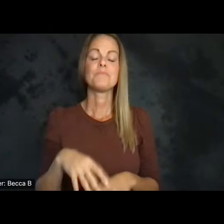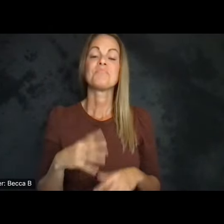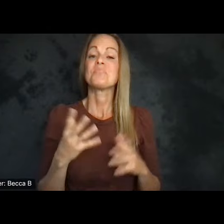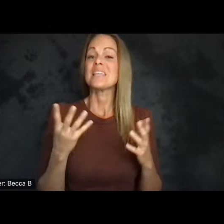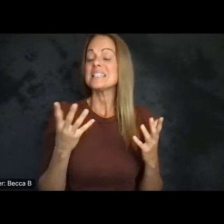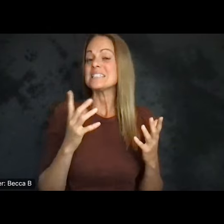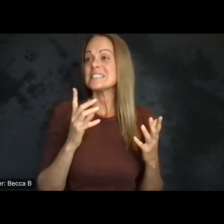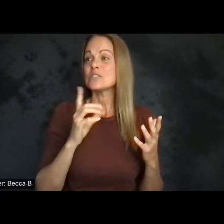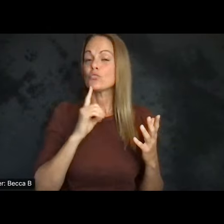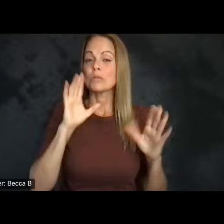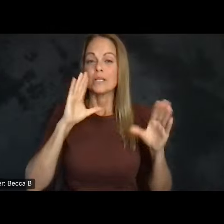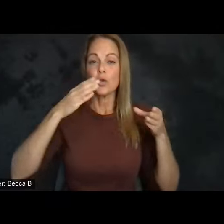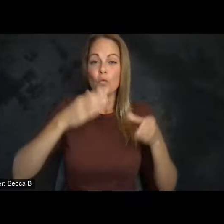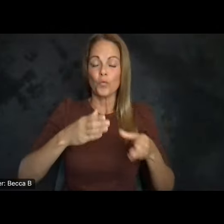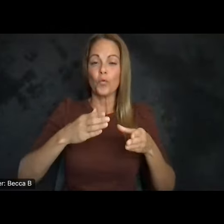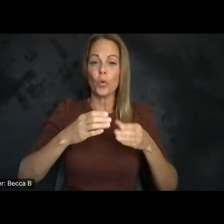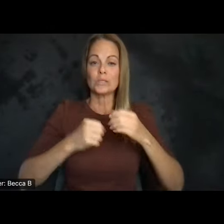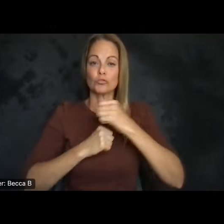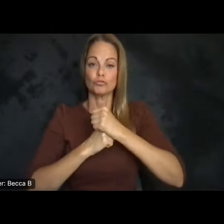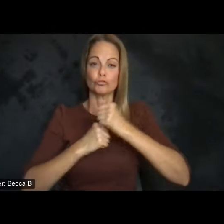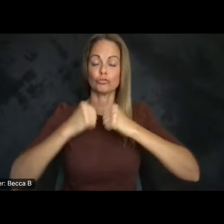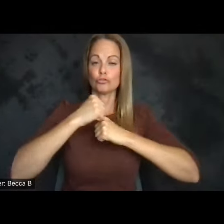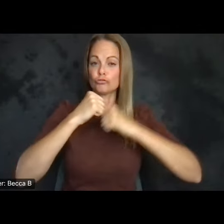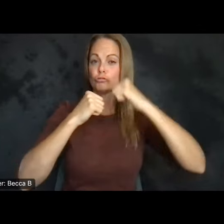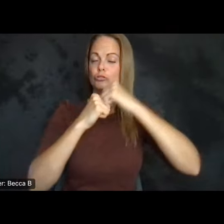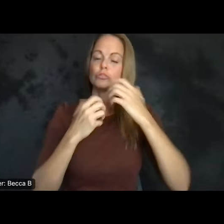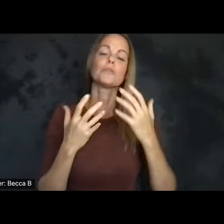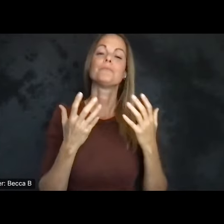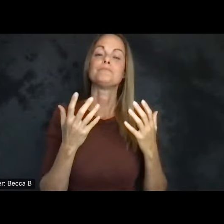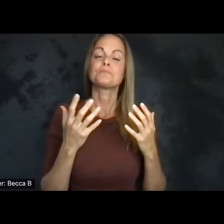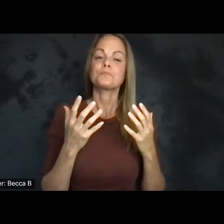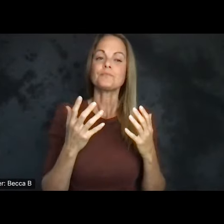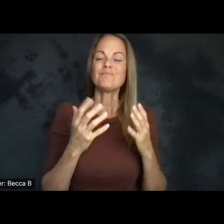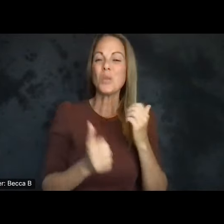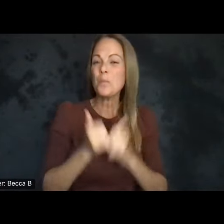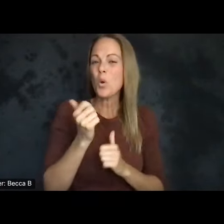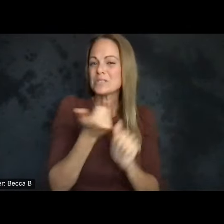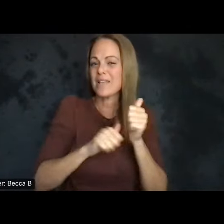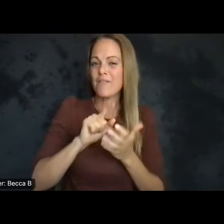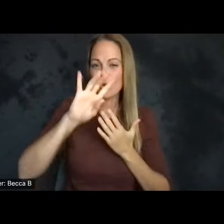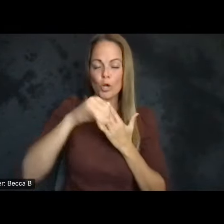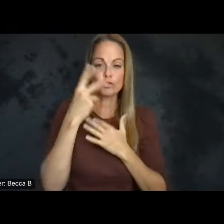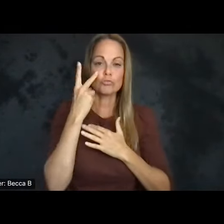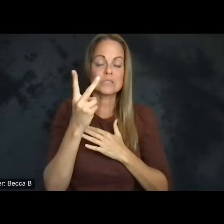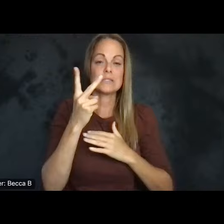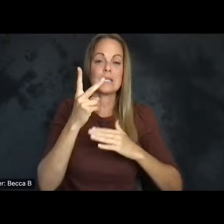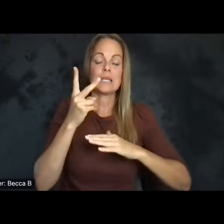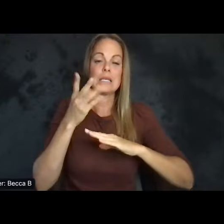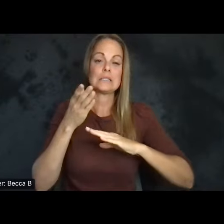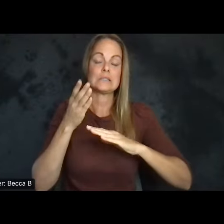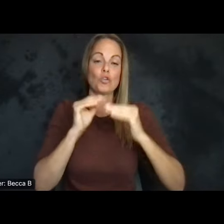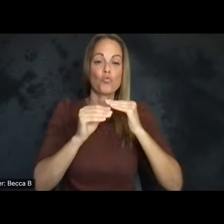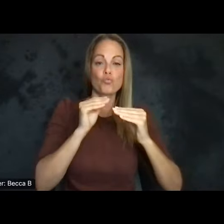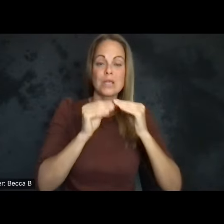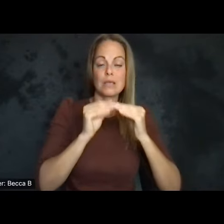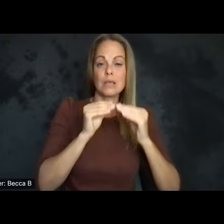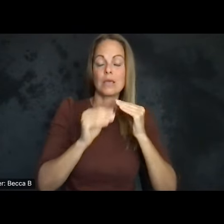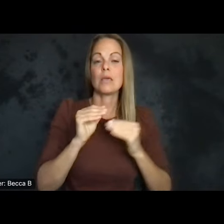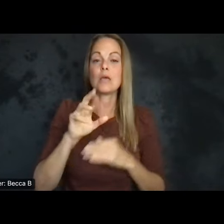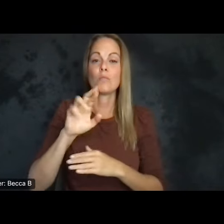on infrastructure. Almost every single project you see on here is a rehab and repair or fixing some type of infrastructure in